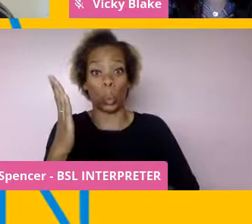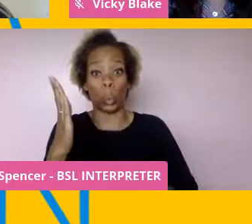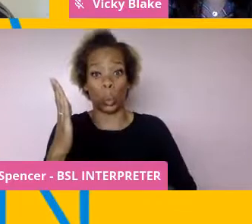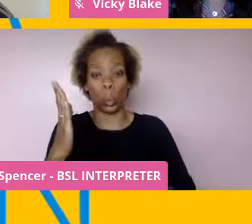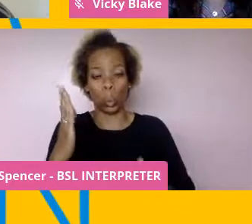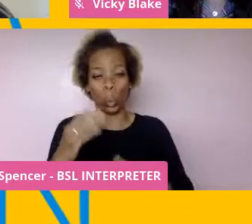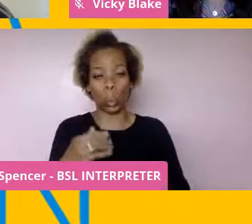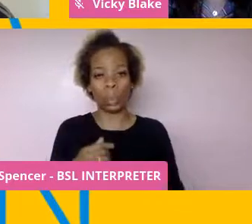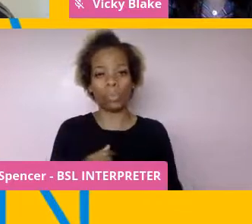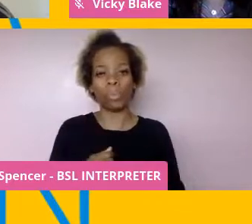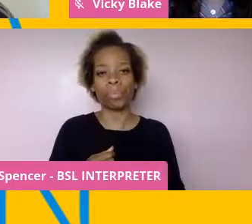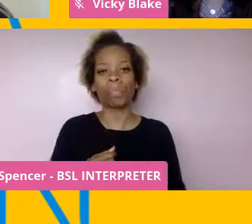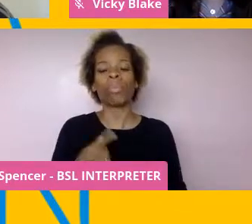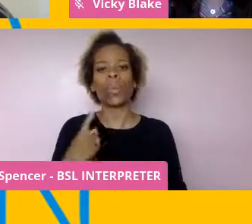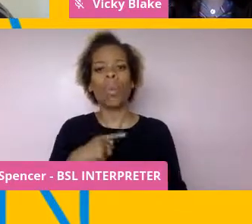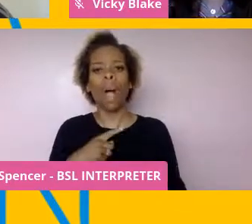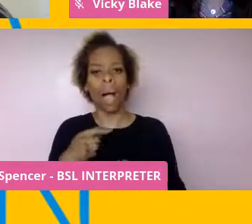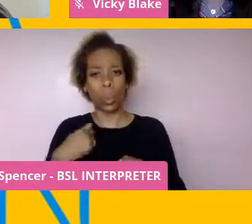second round of ballots.